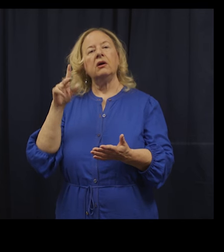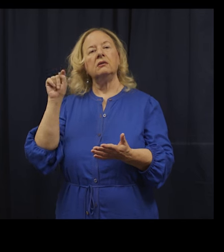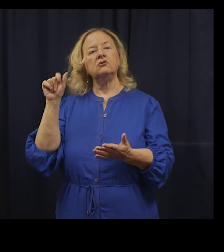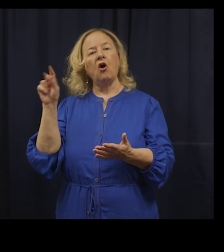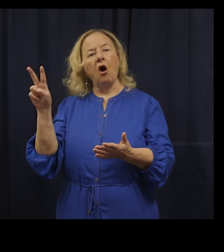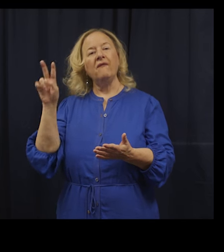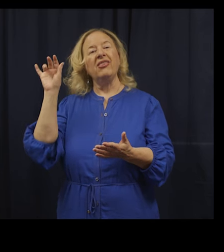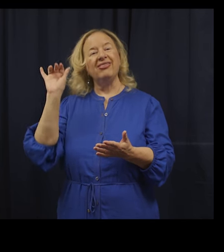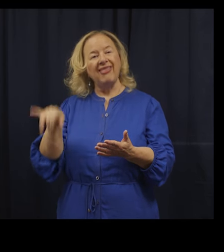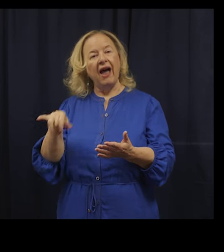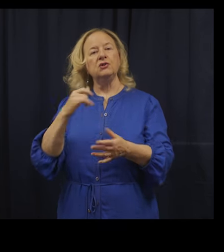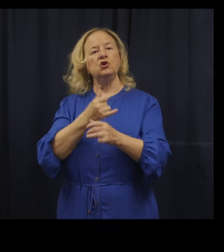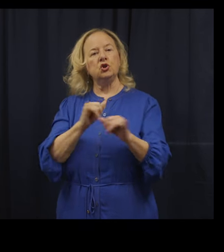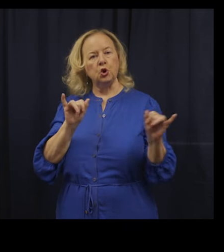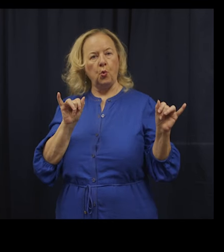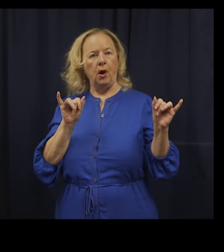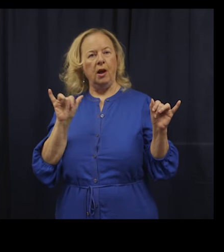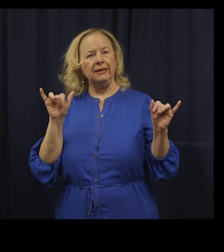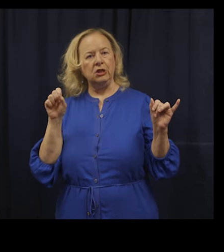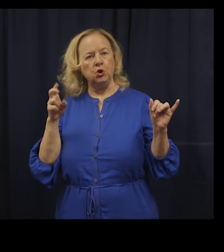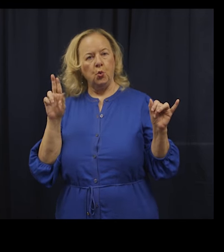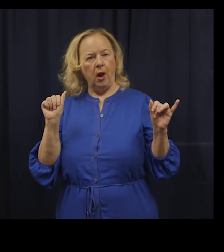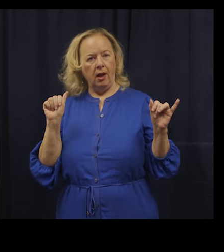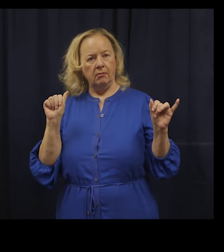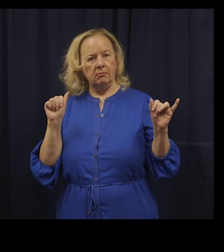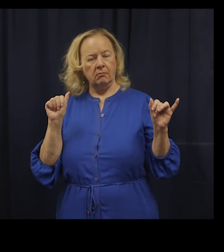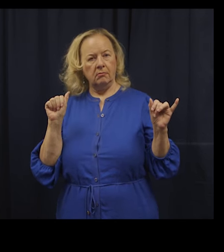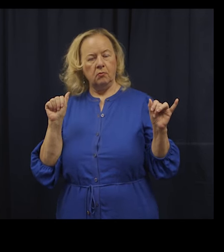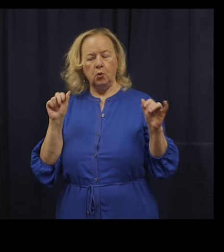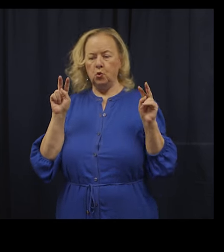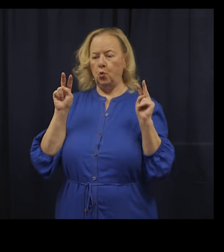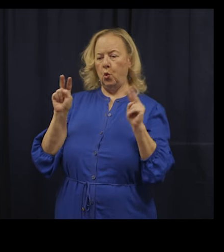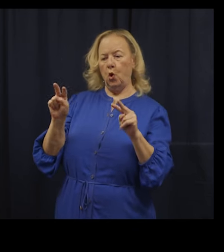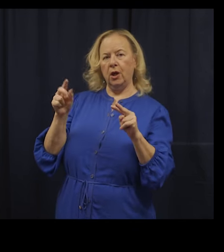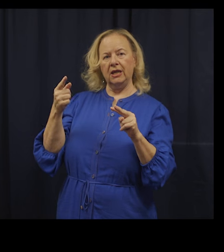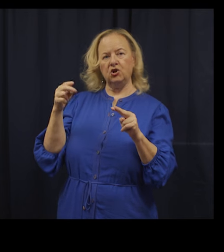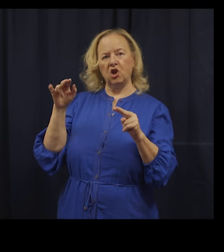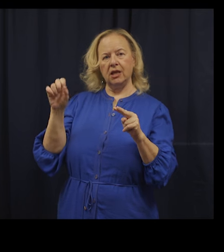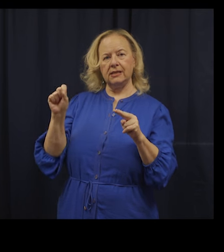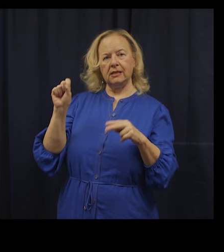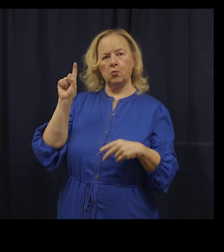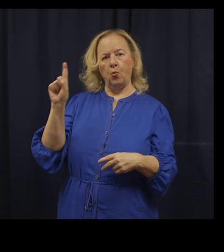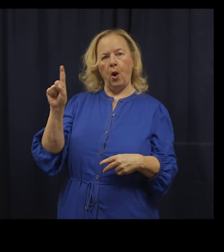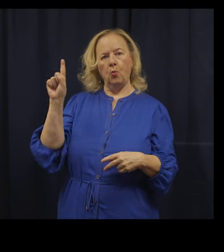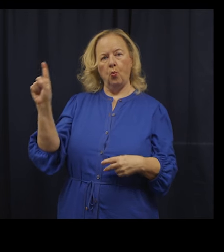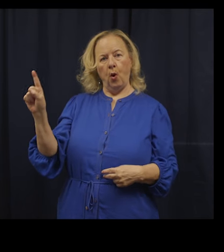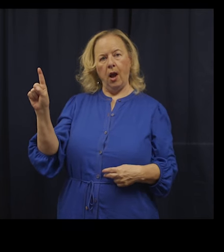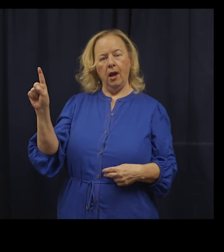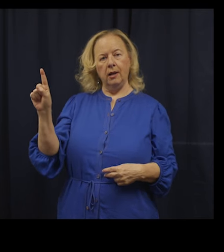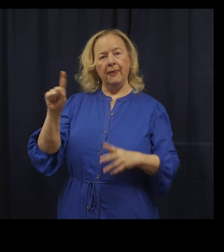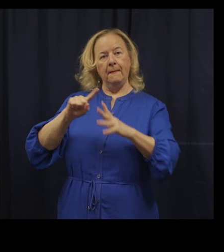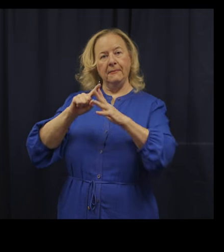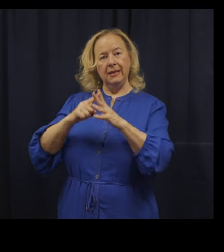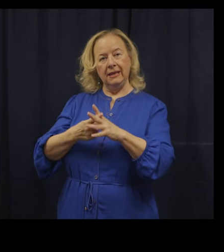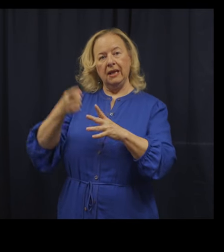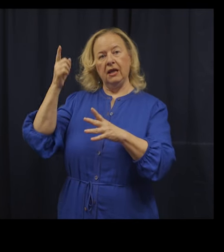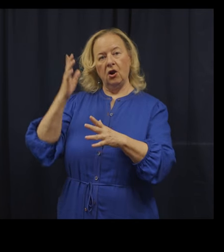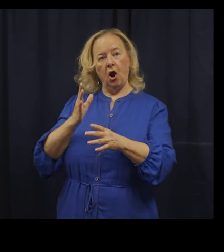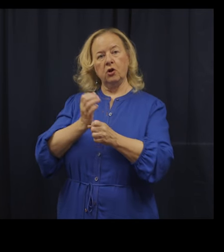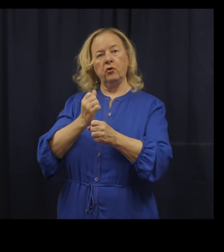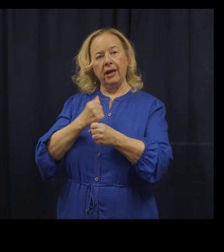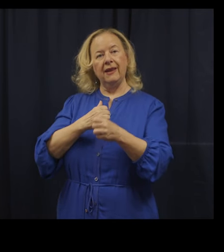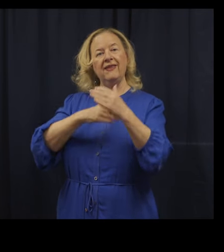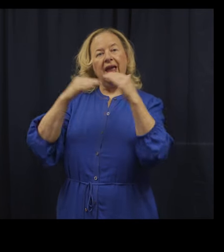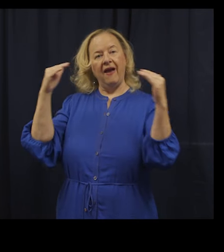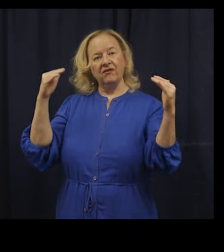is Yeshua. And what's amazing, when you look at Genesis 1:1, in the beginning God created the heavens